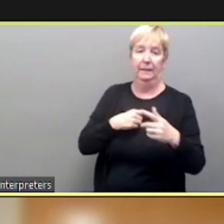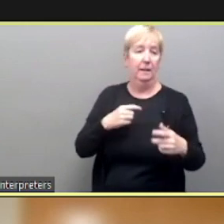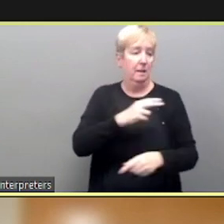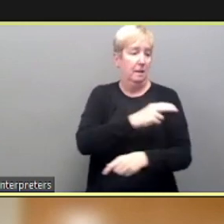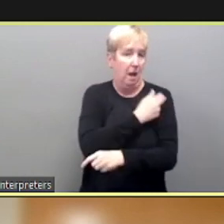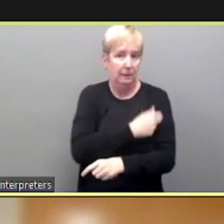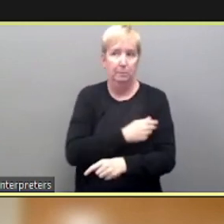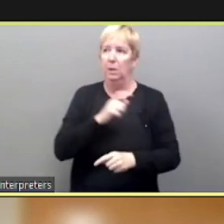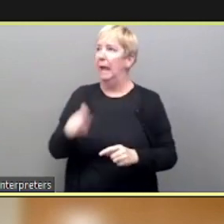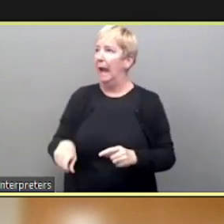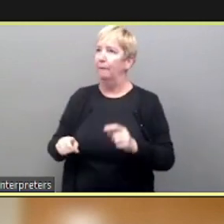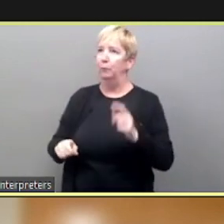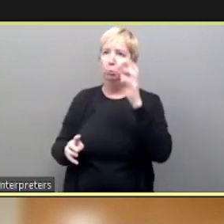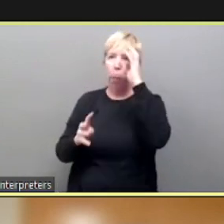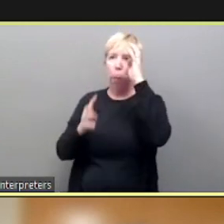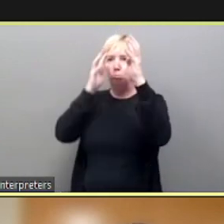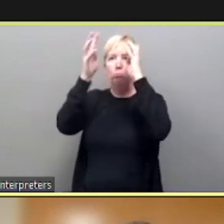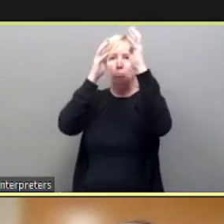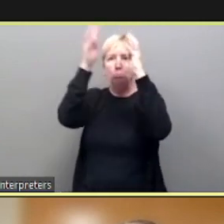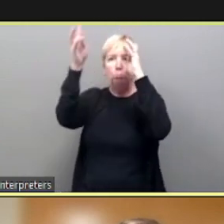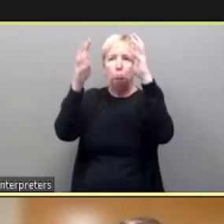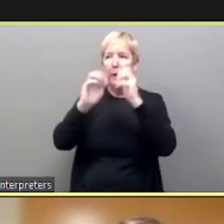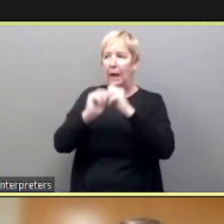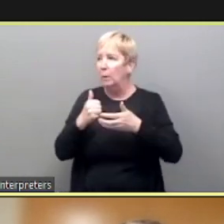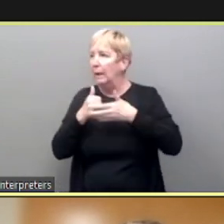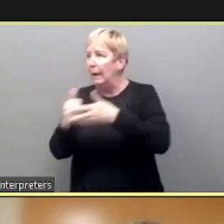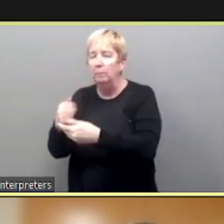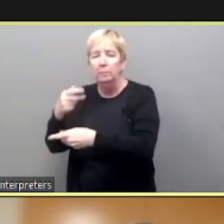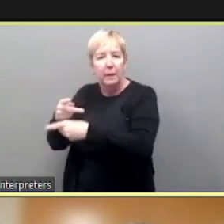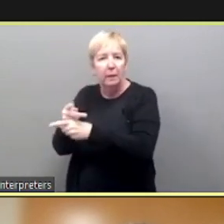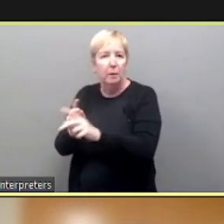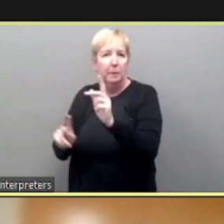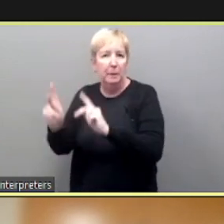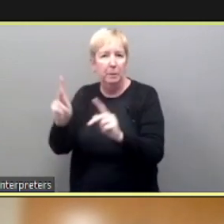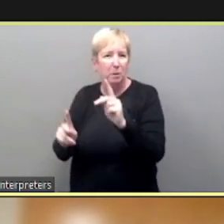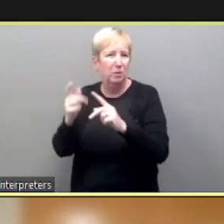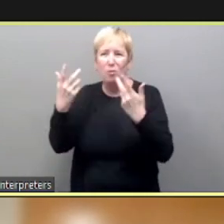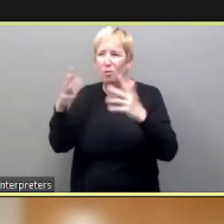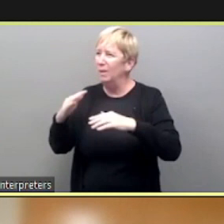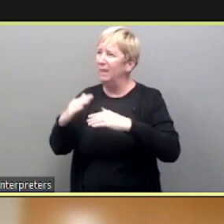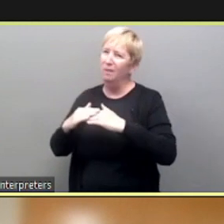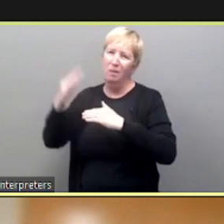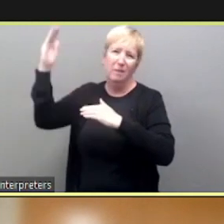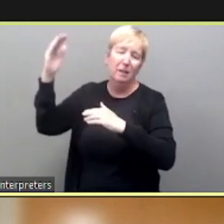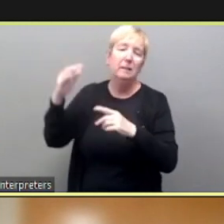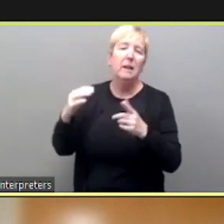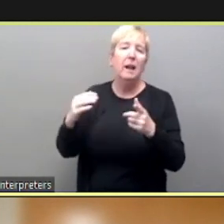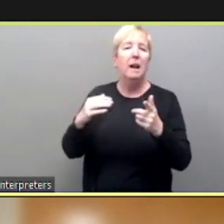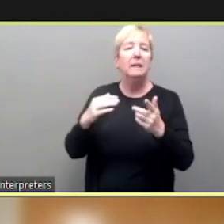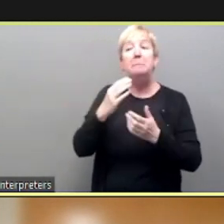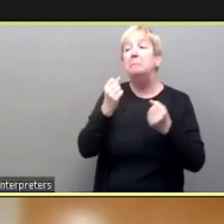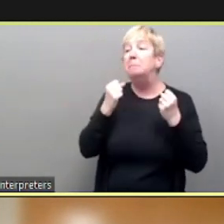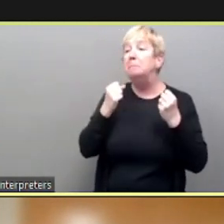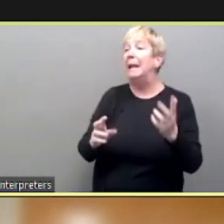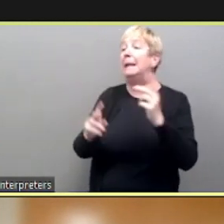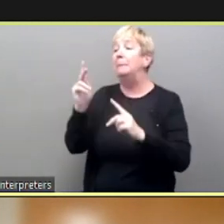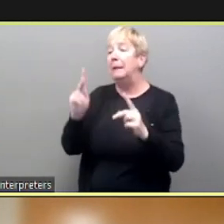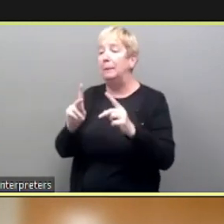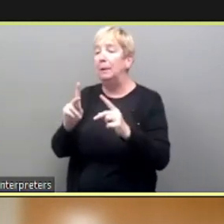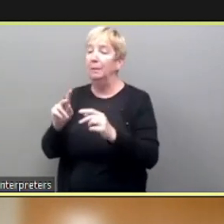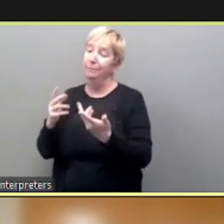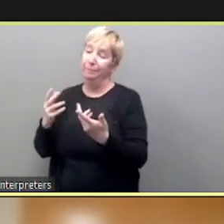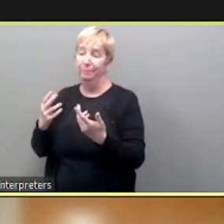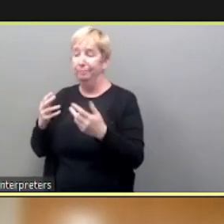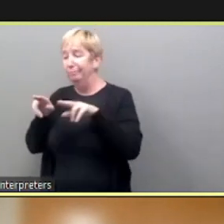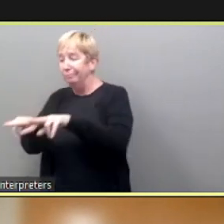in how we care for you. Many patients are assigned to hall beds, or they spend their stay in a doubled room